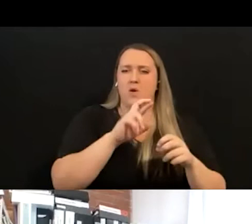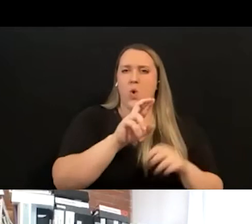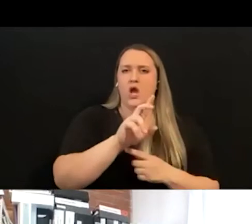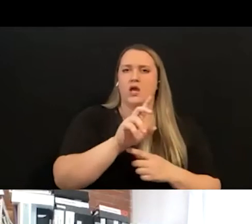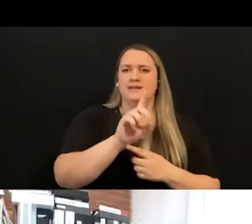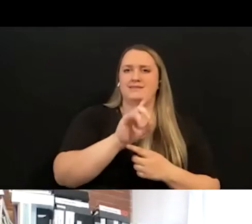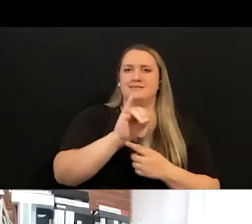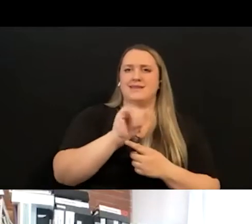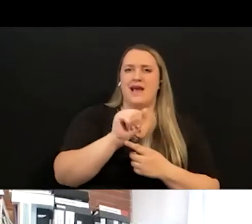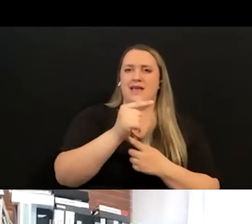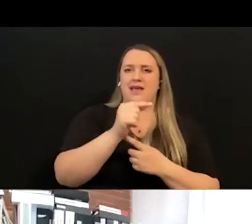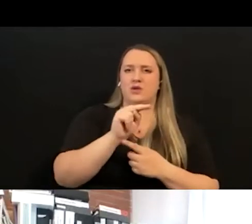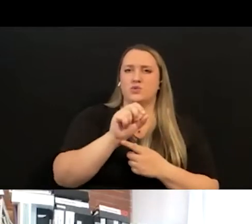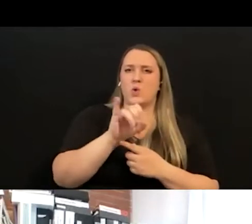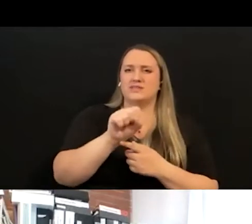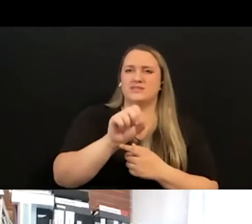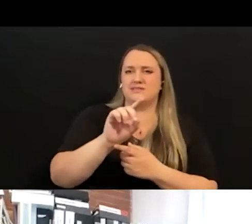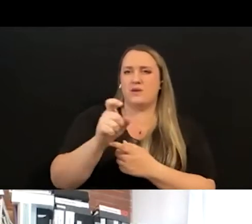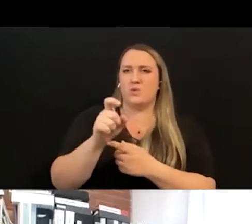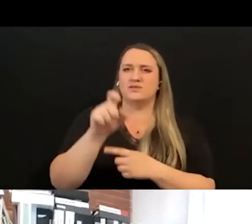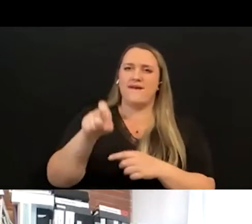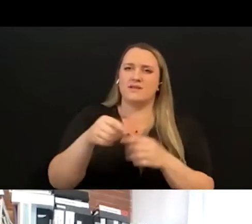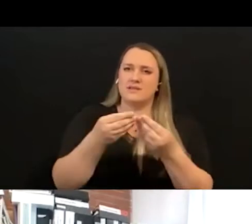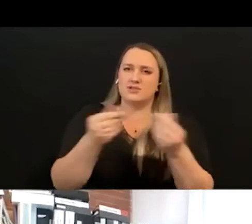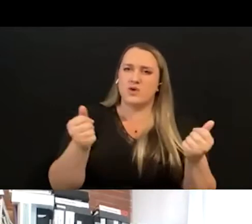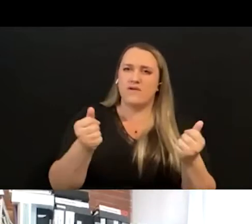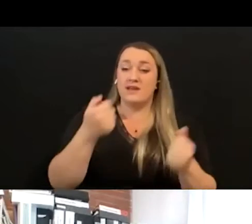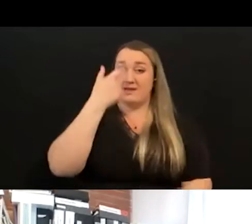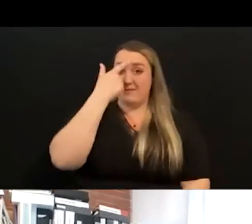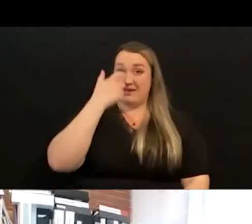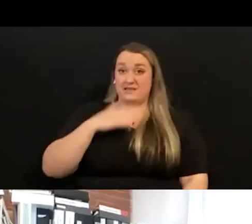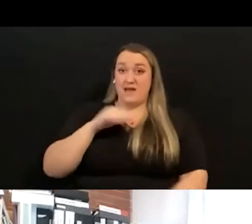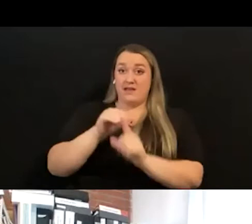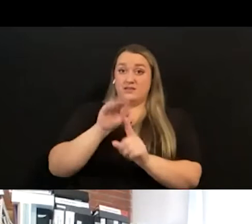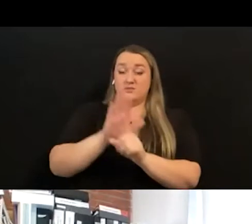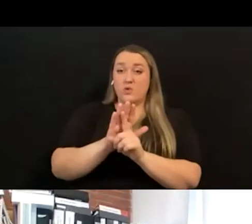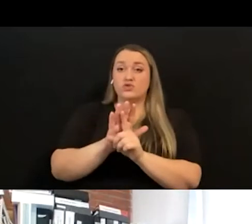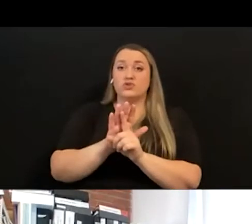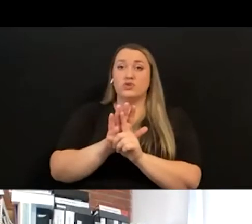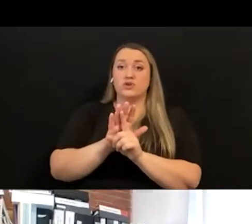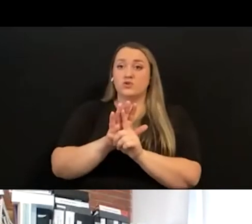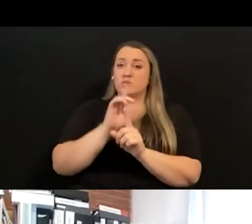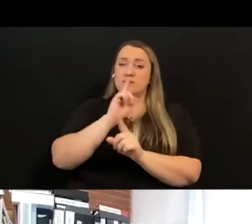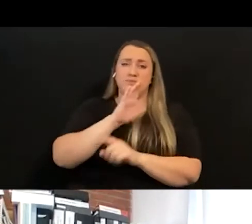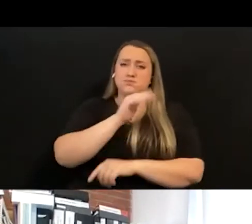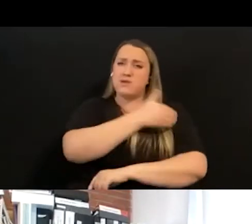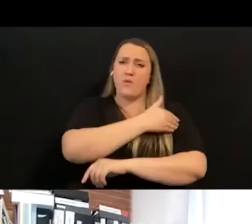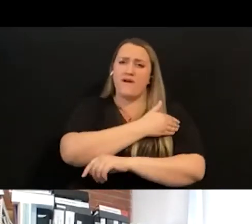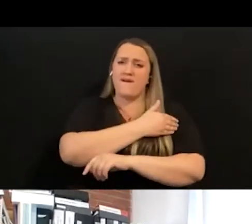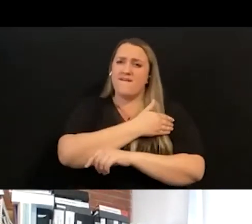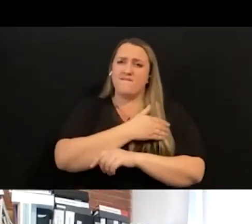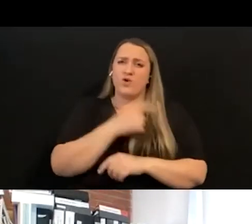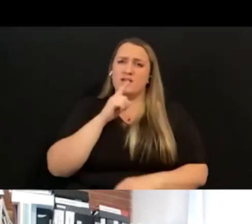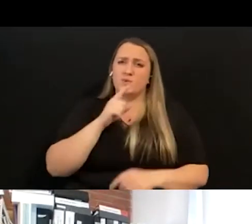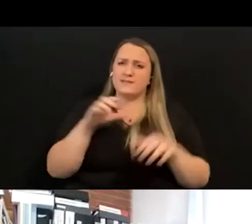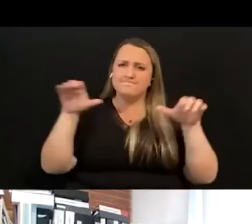has to be solved. And so because of my exposure to the very powerful and activist Bay Area